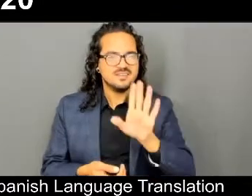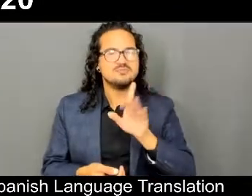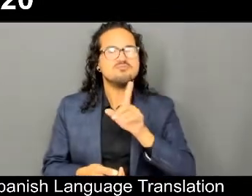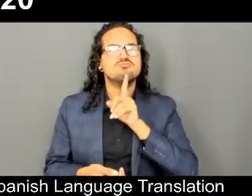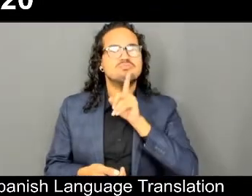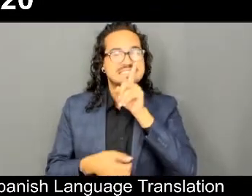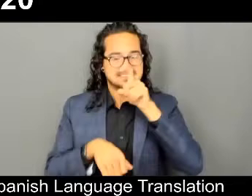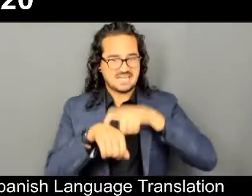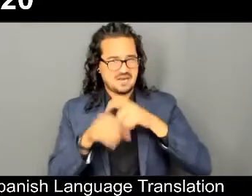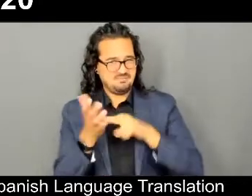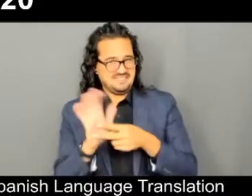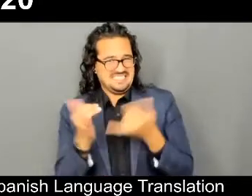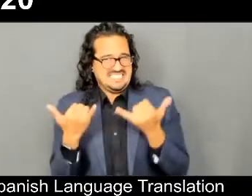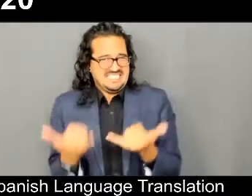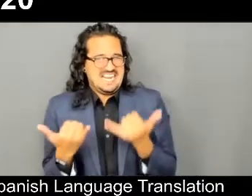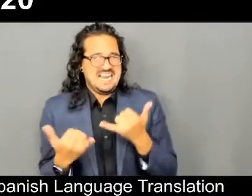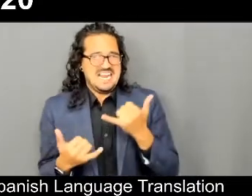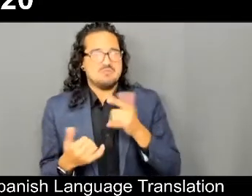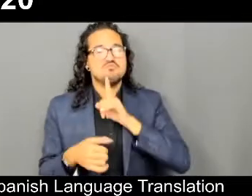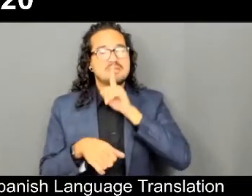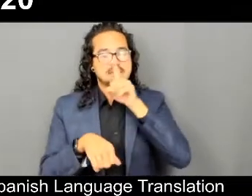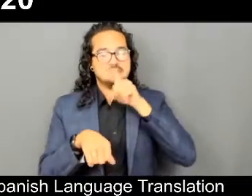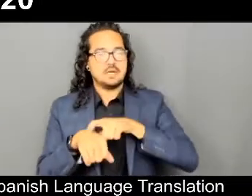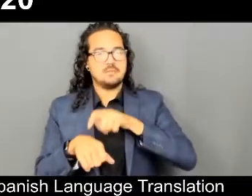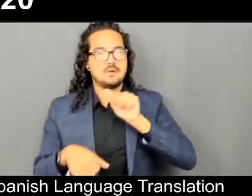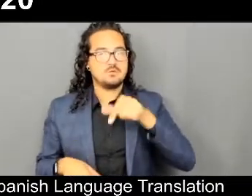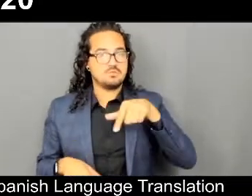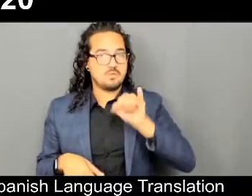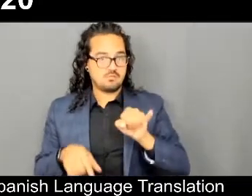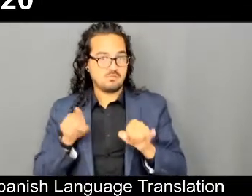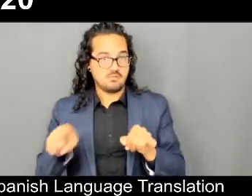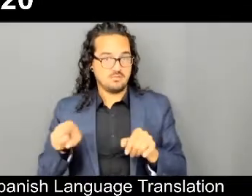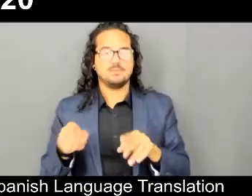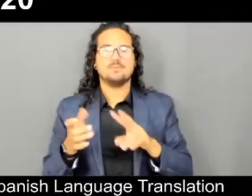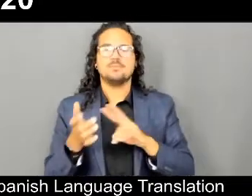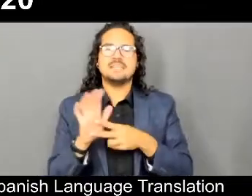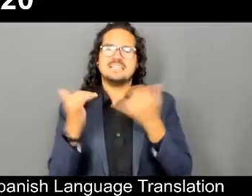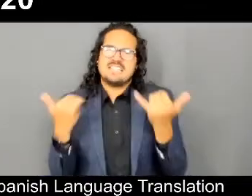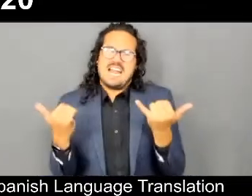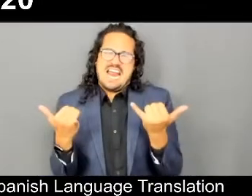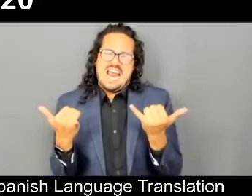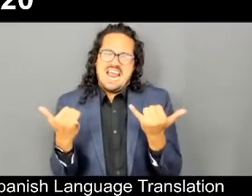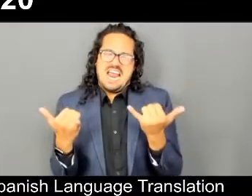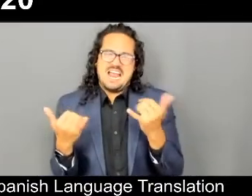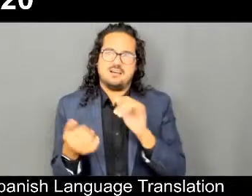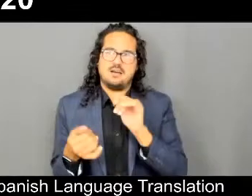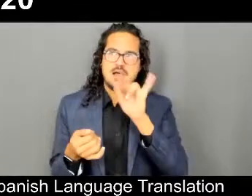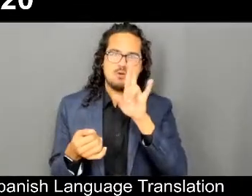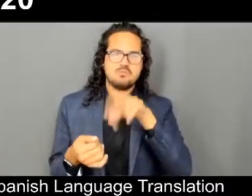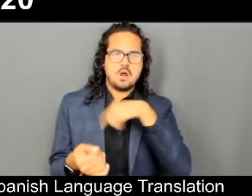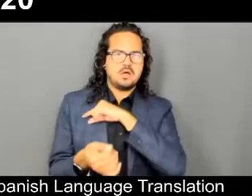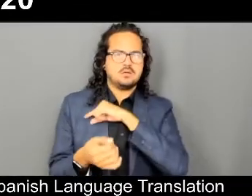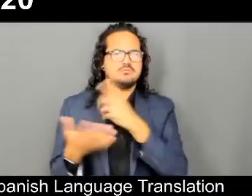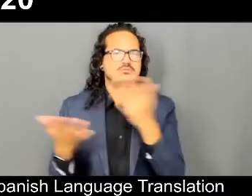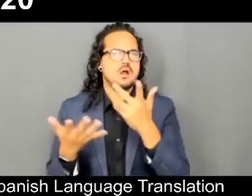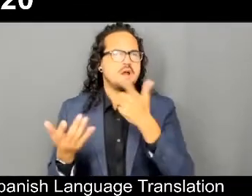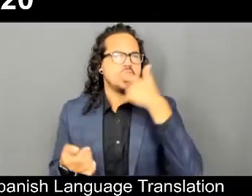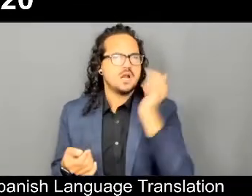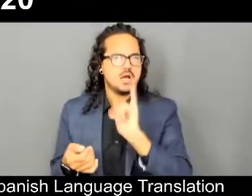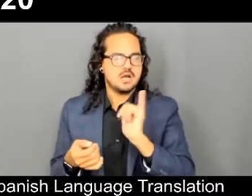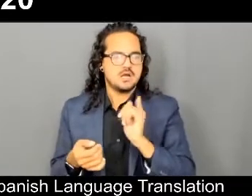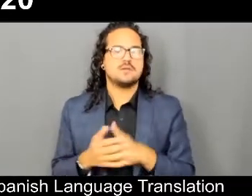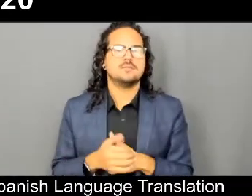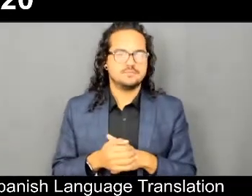that? And so that leads me into the different kinds of monitors and the different websites that you can